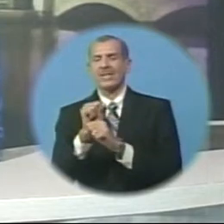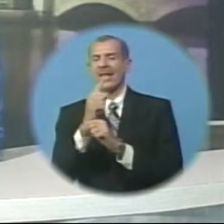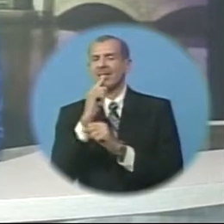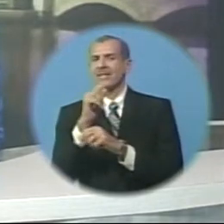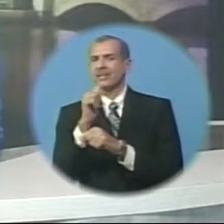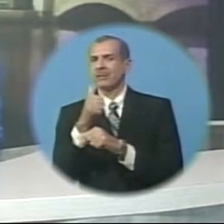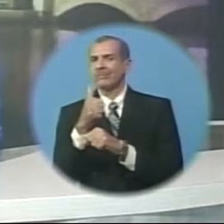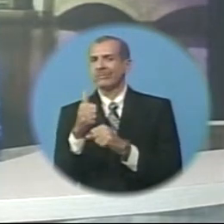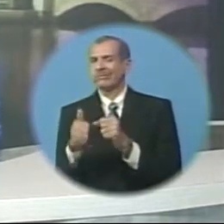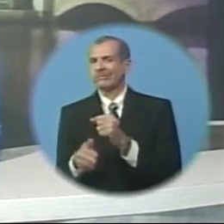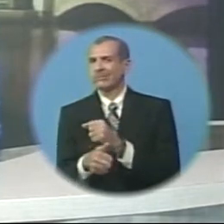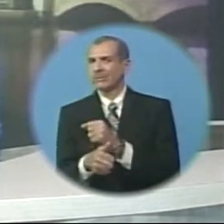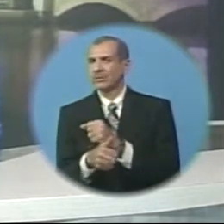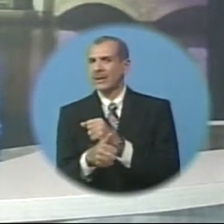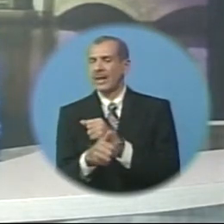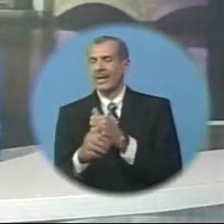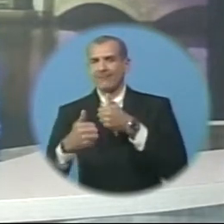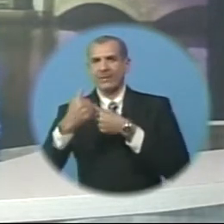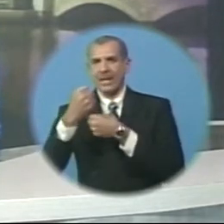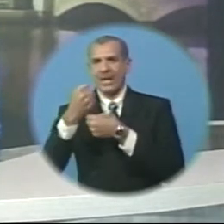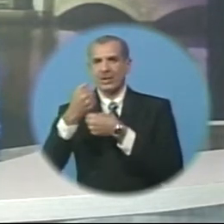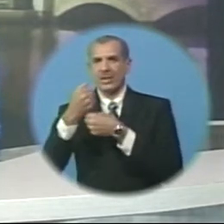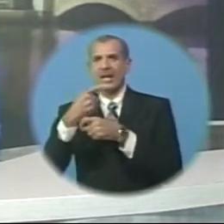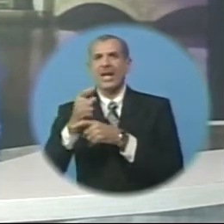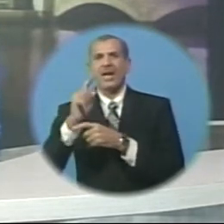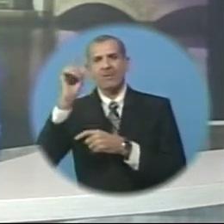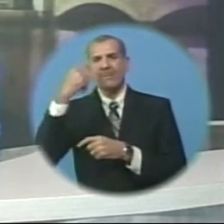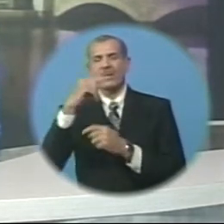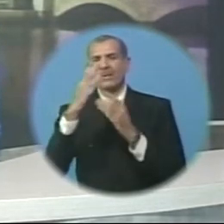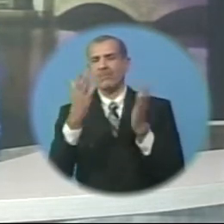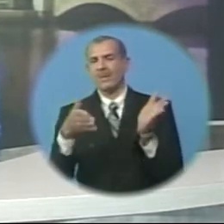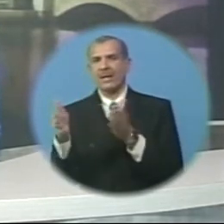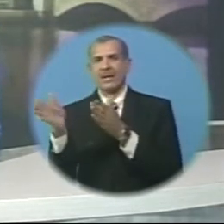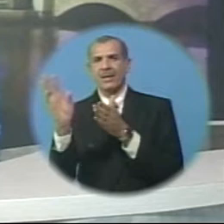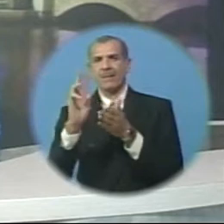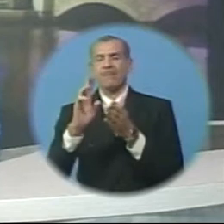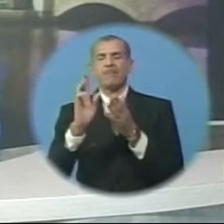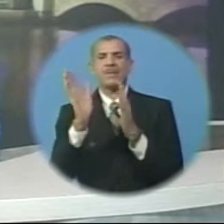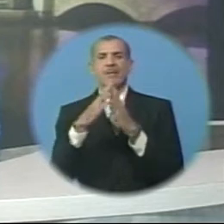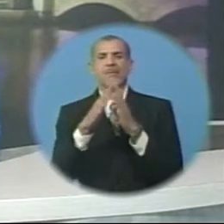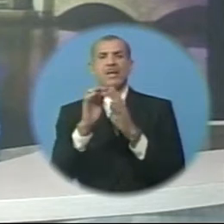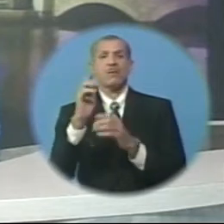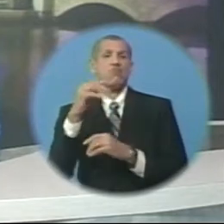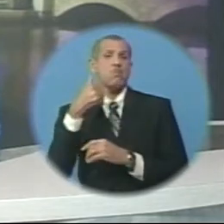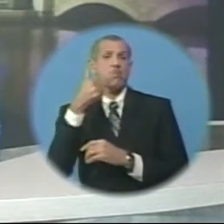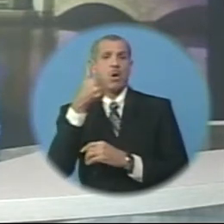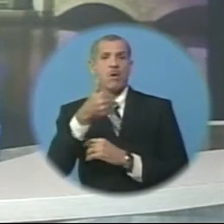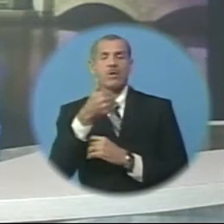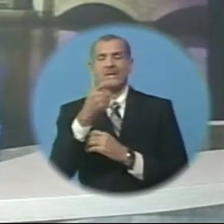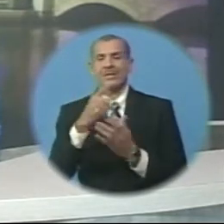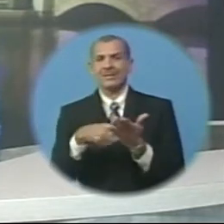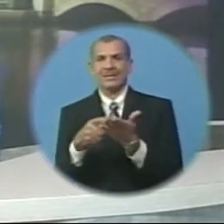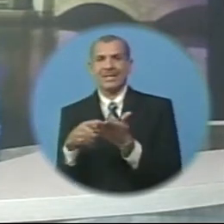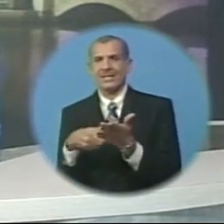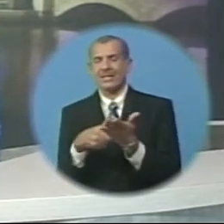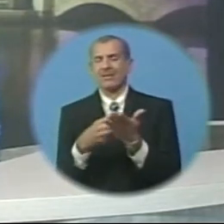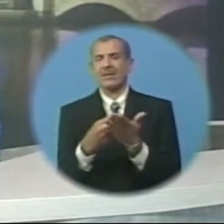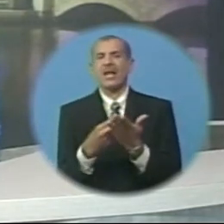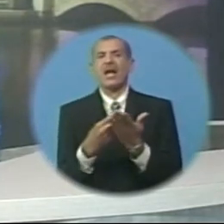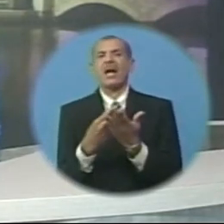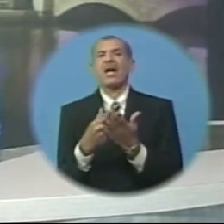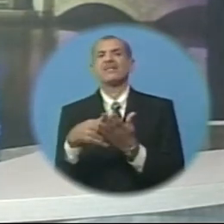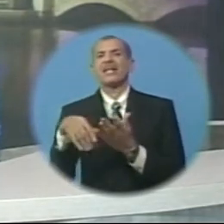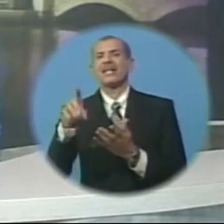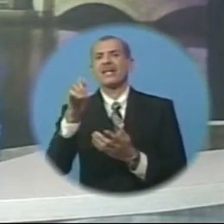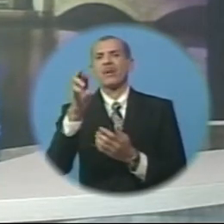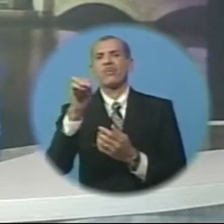threatening industrial action if government does not schedule a meeting by tomorrow to address concerns regarding an issue of demotion at